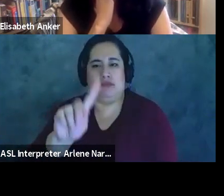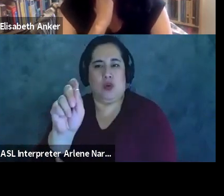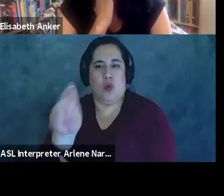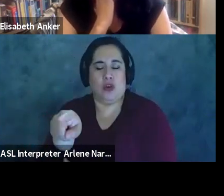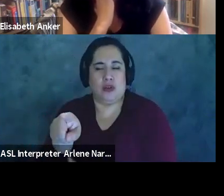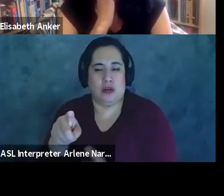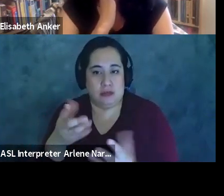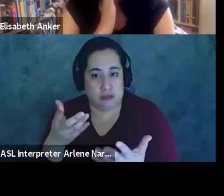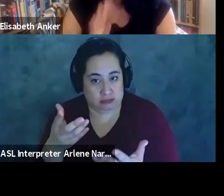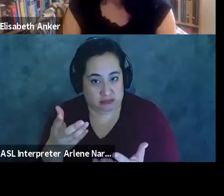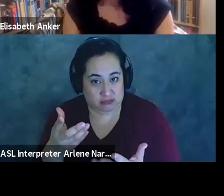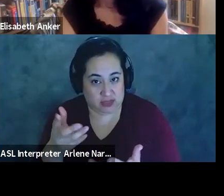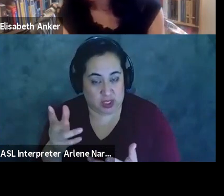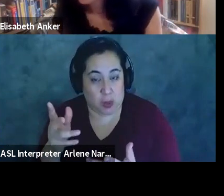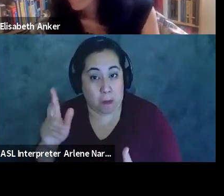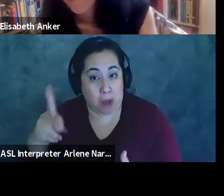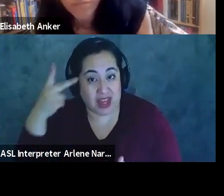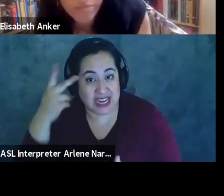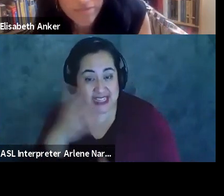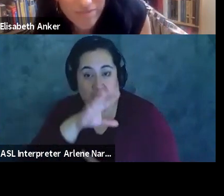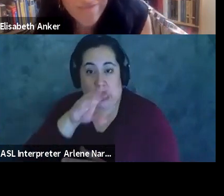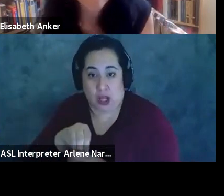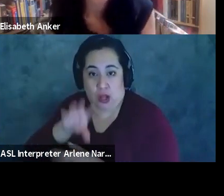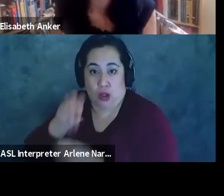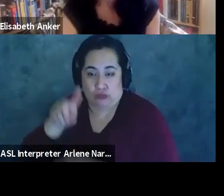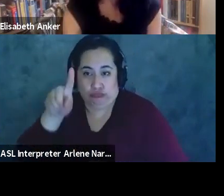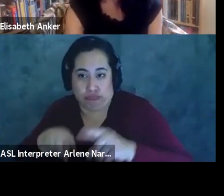whether demographic politics would map onto